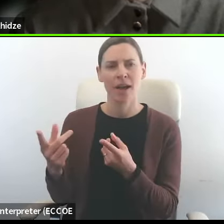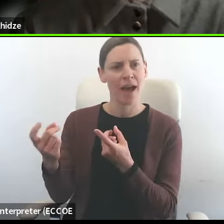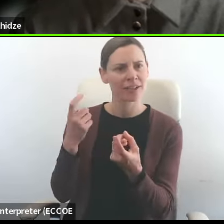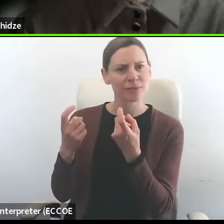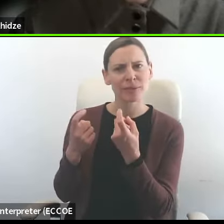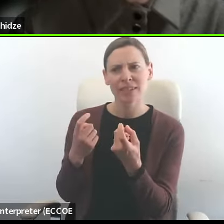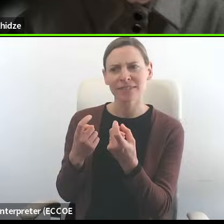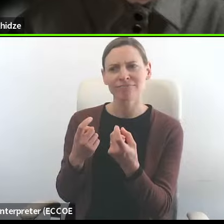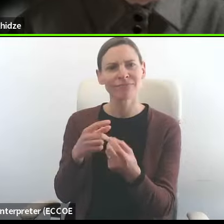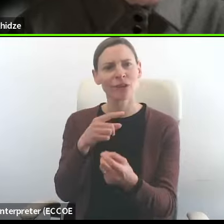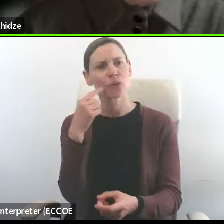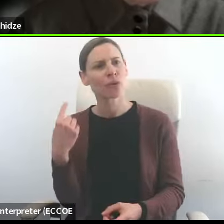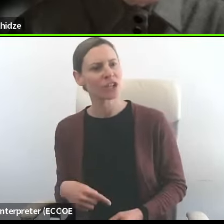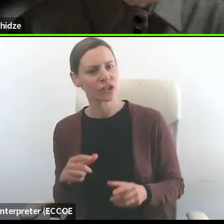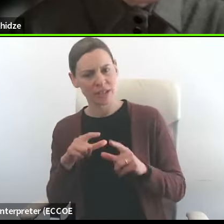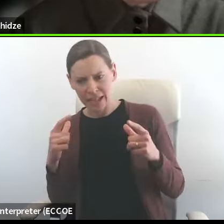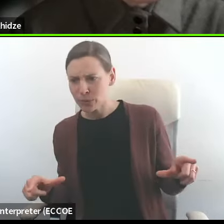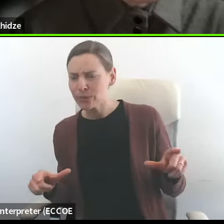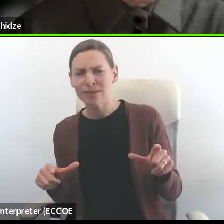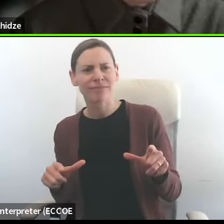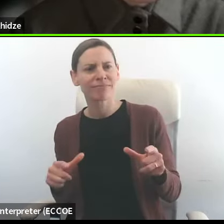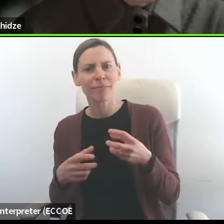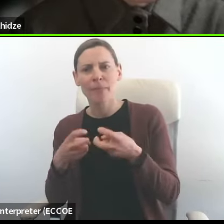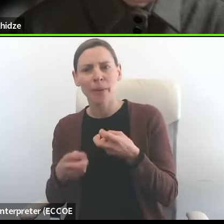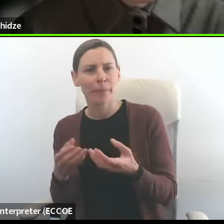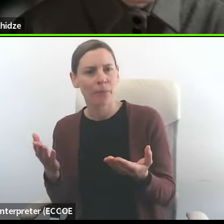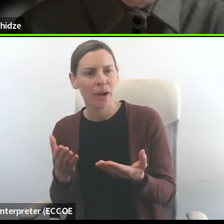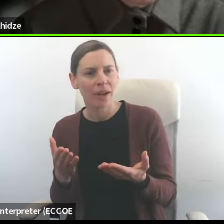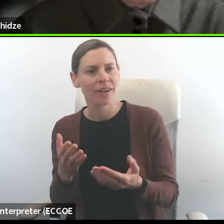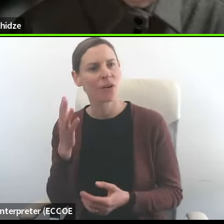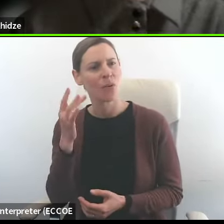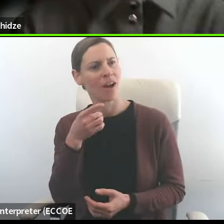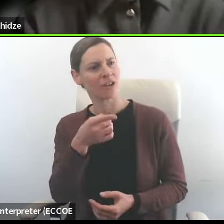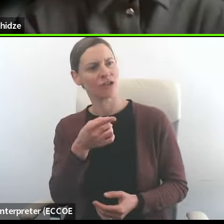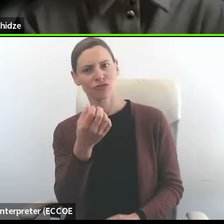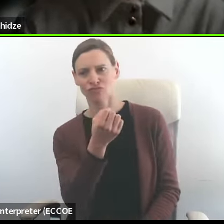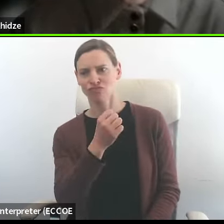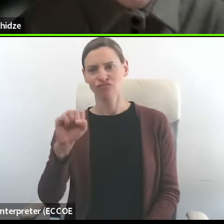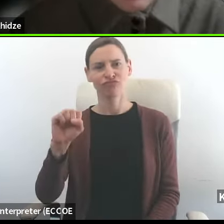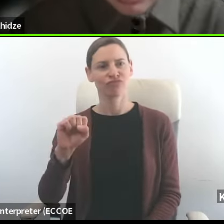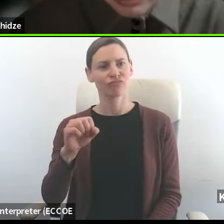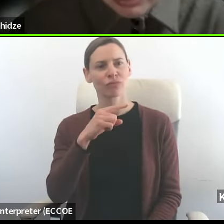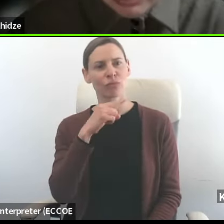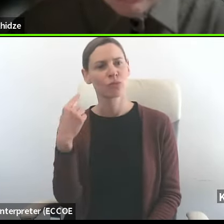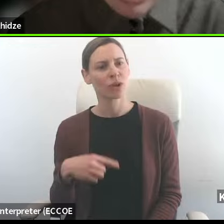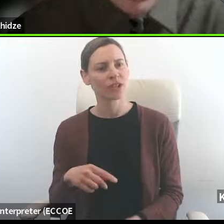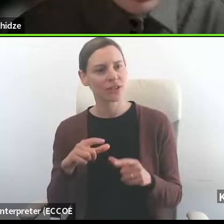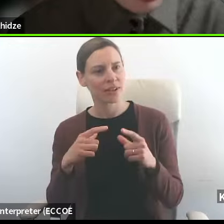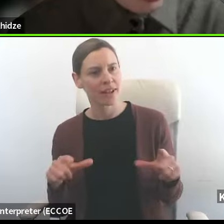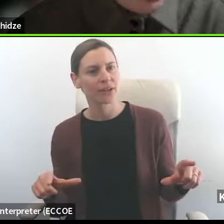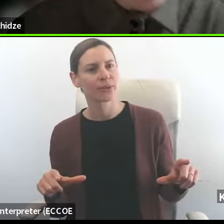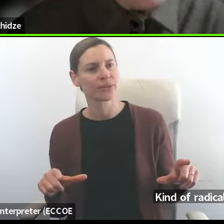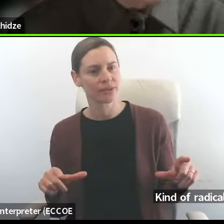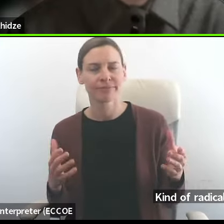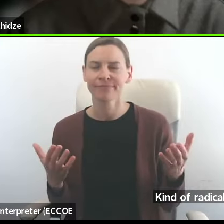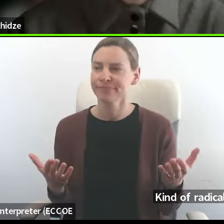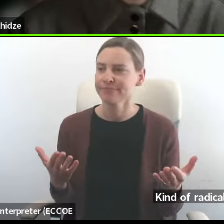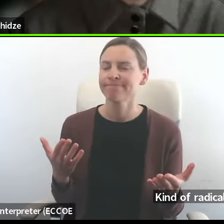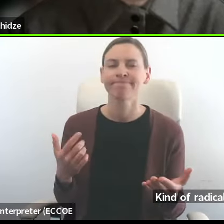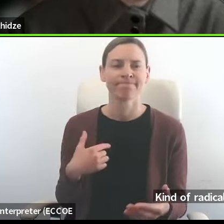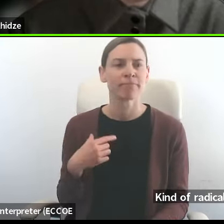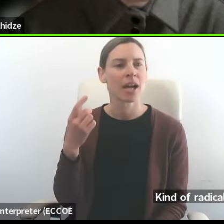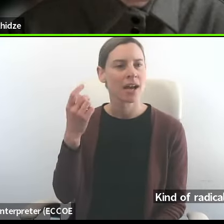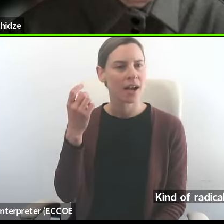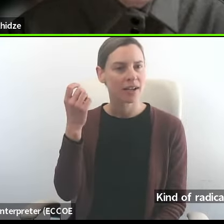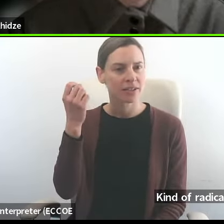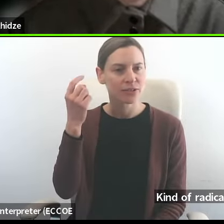kind of radical about this? Because I understand the value of the countries